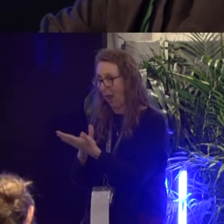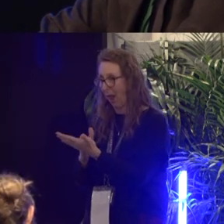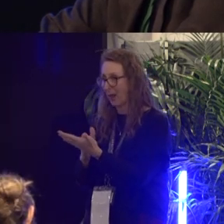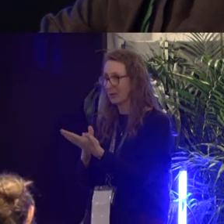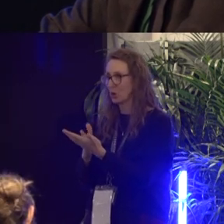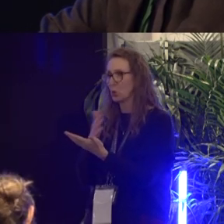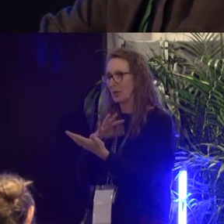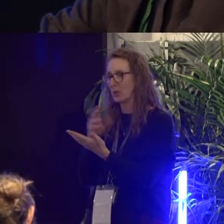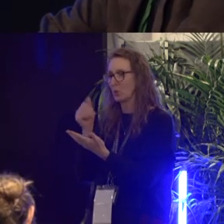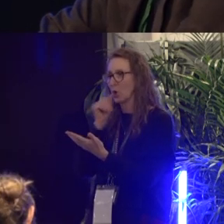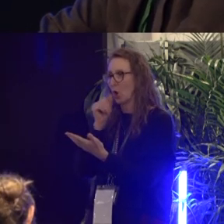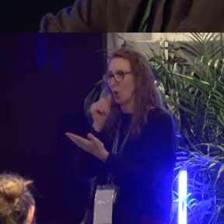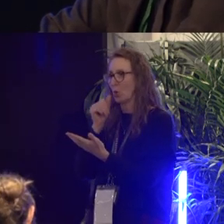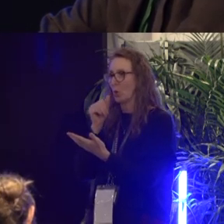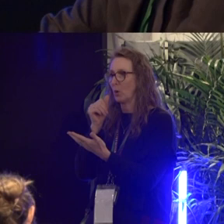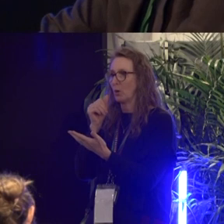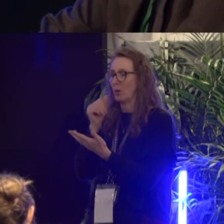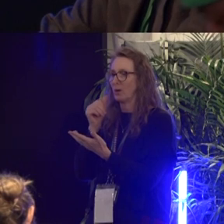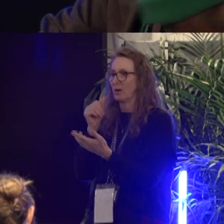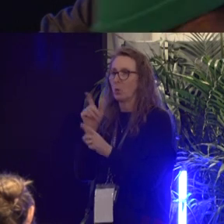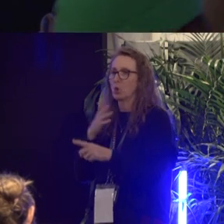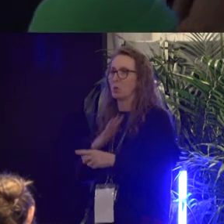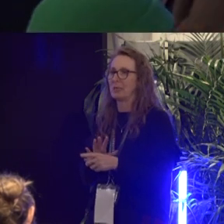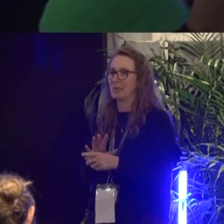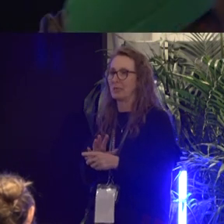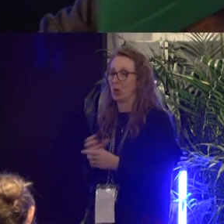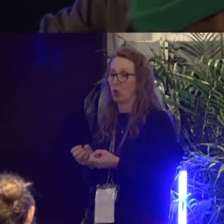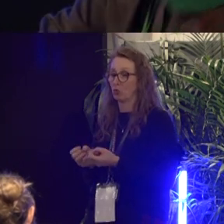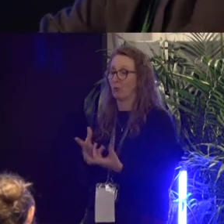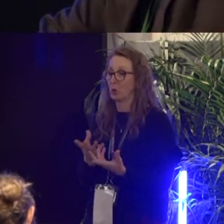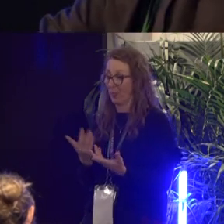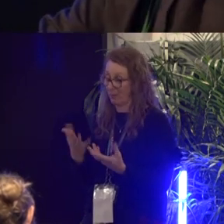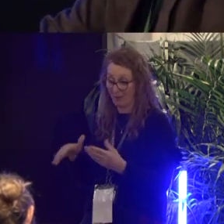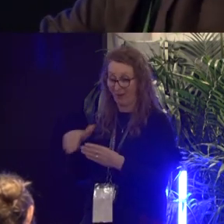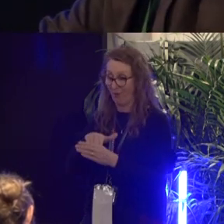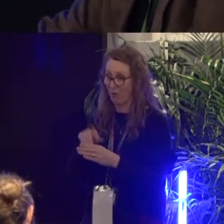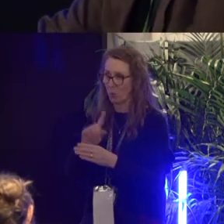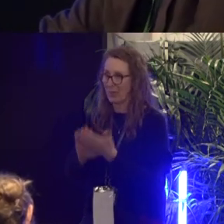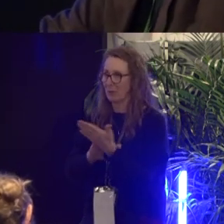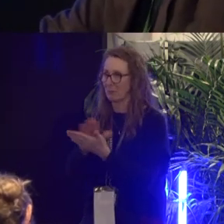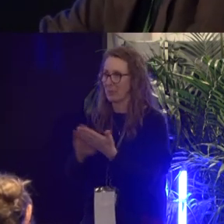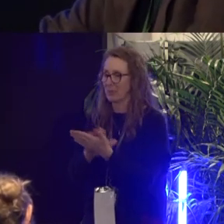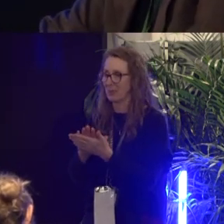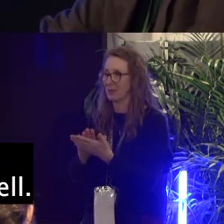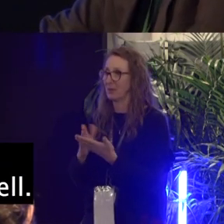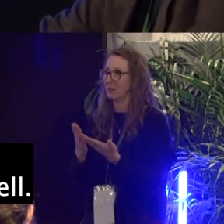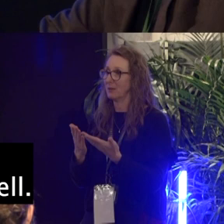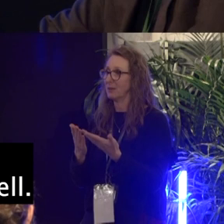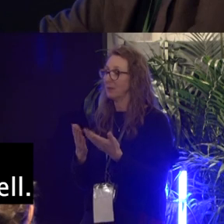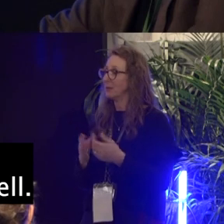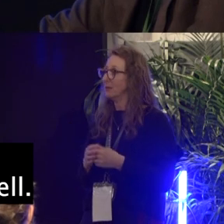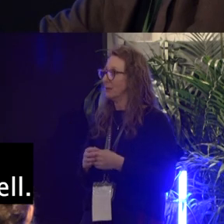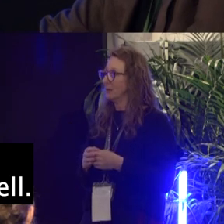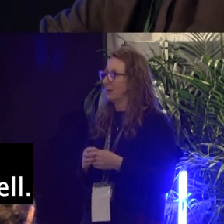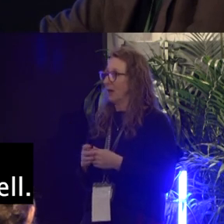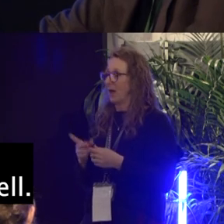know how necessary their contribution is going to be and how involved the participation is going to be and what it adds